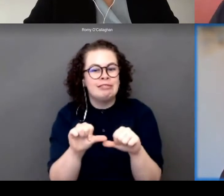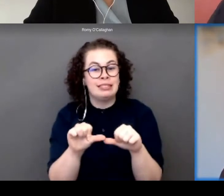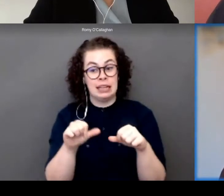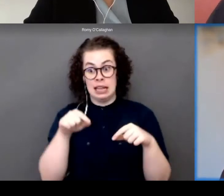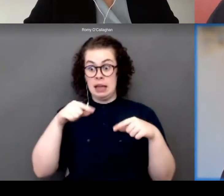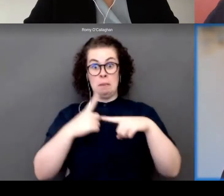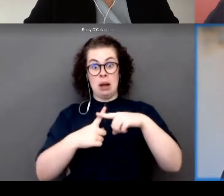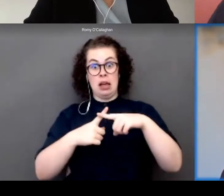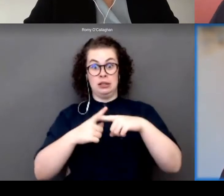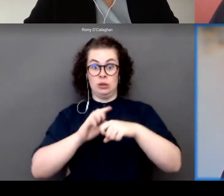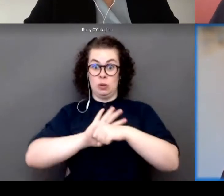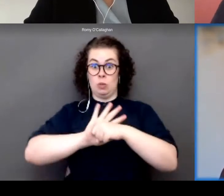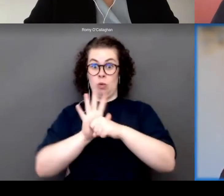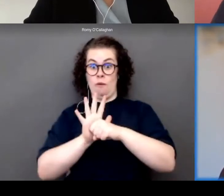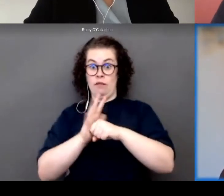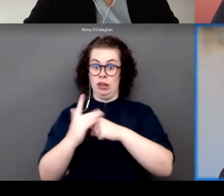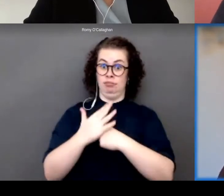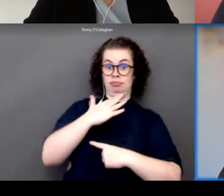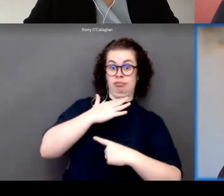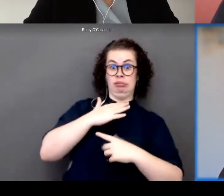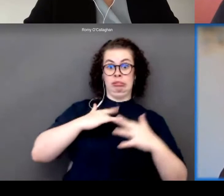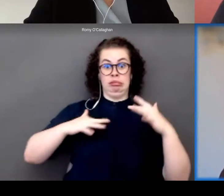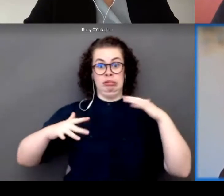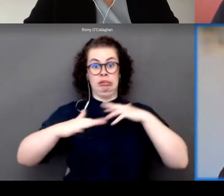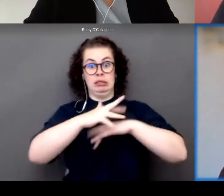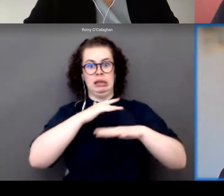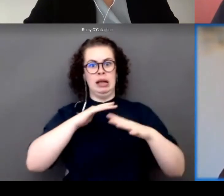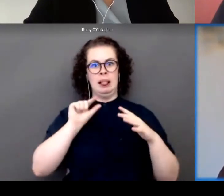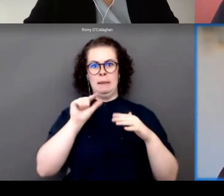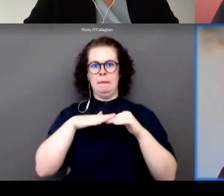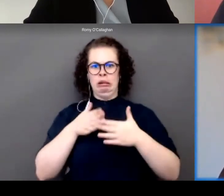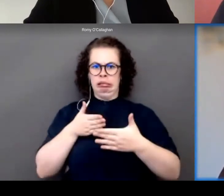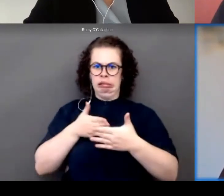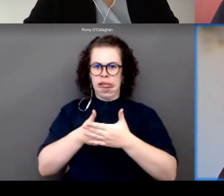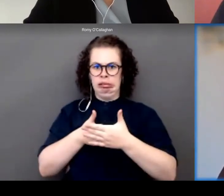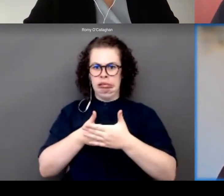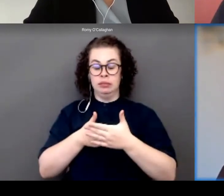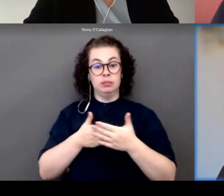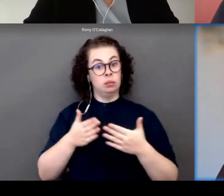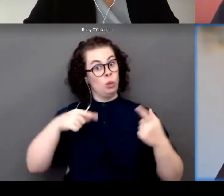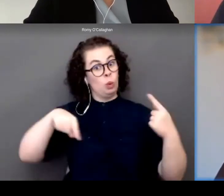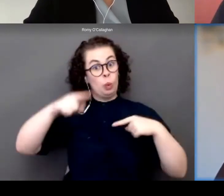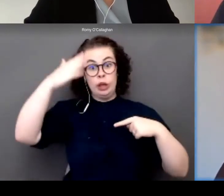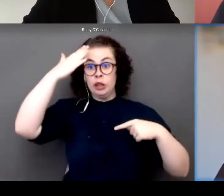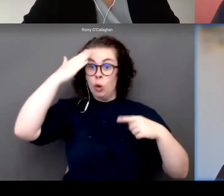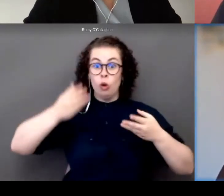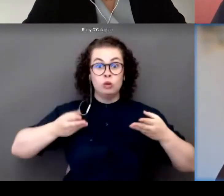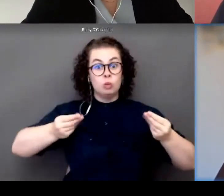pandemic. And basically, we have to face this problem day by day.